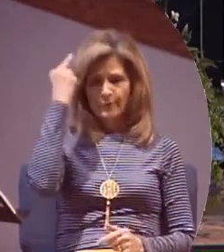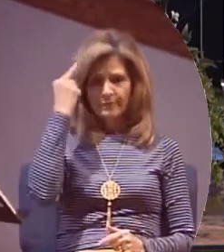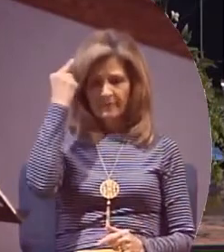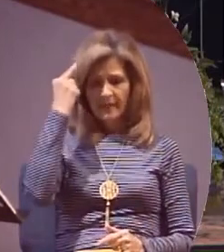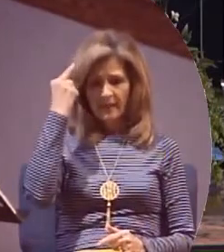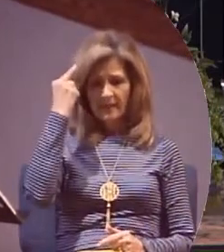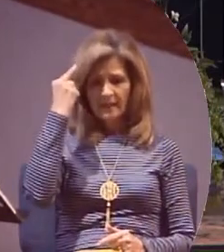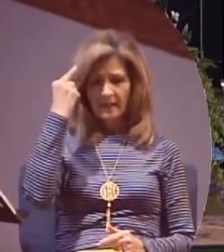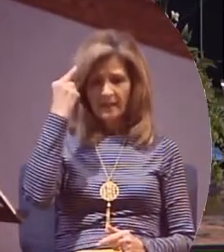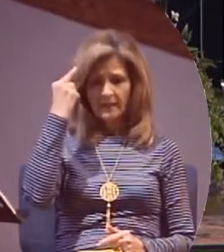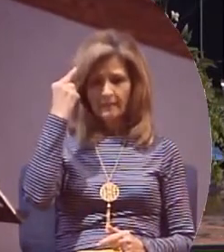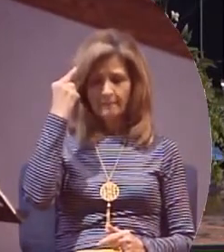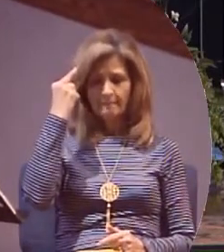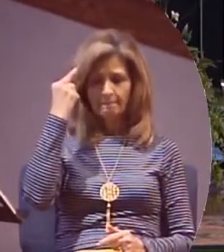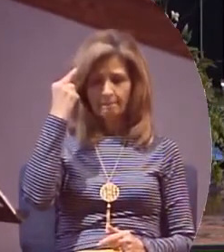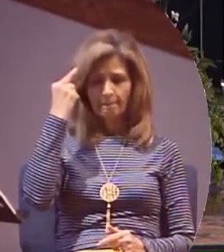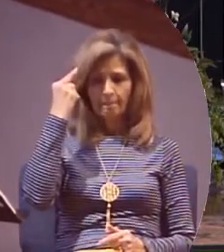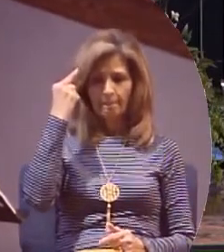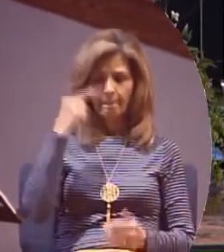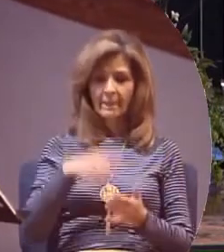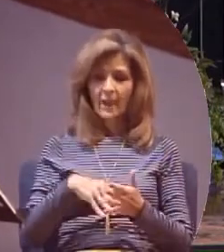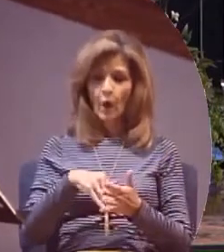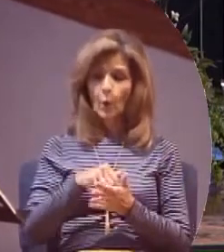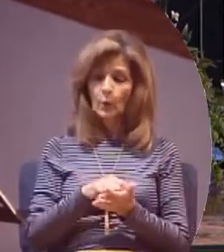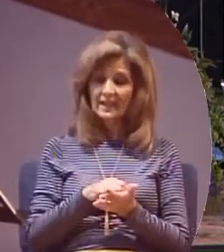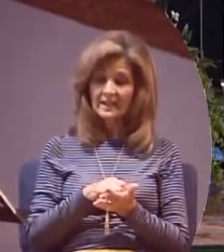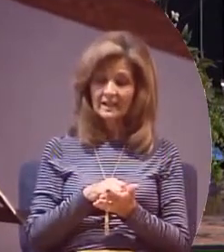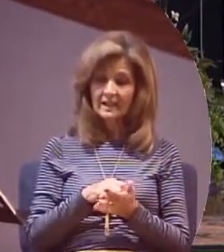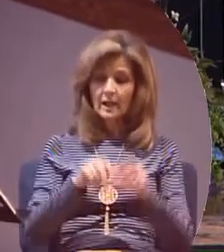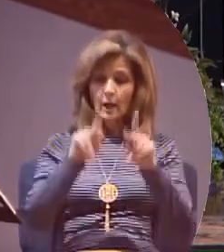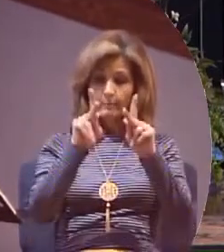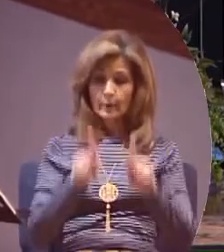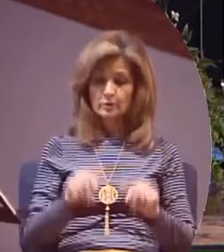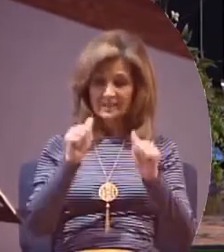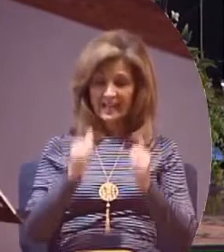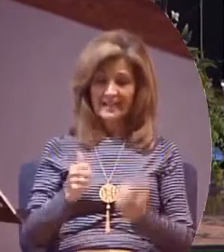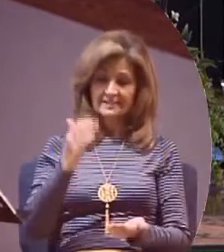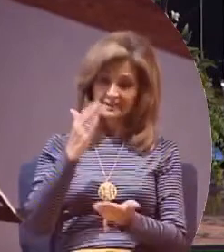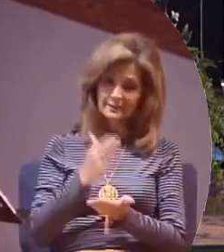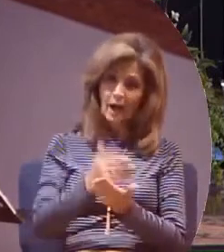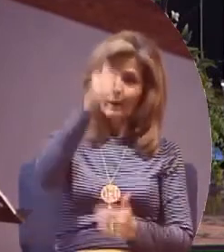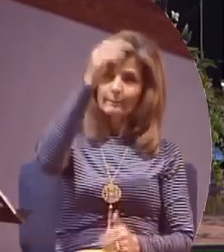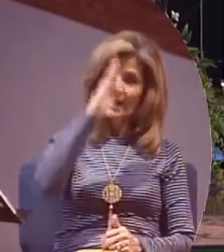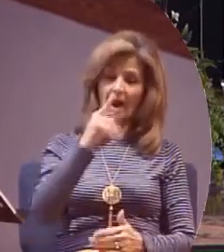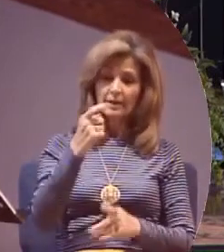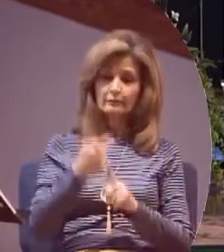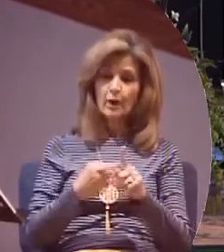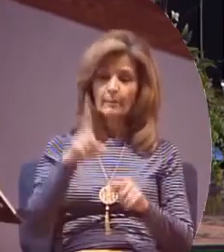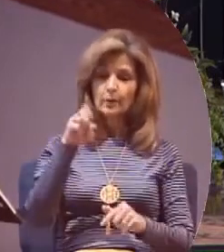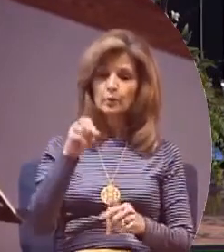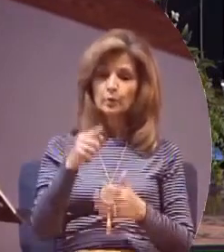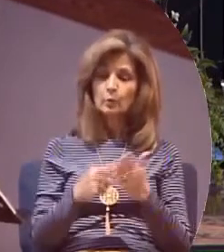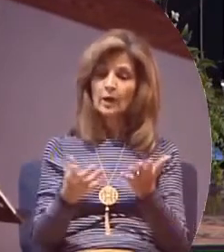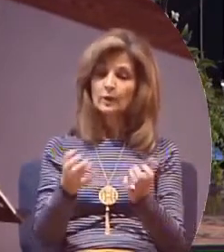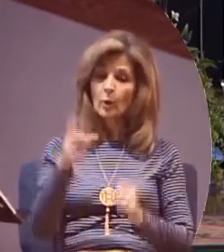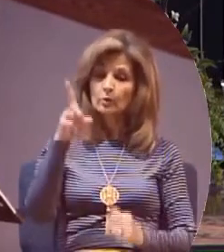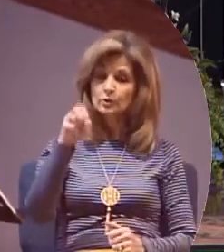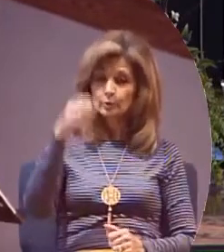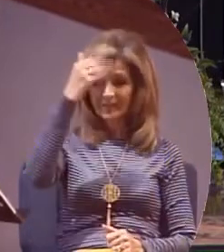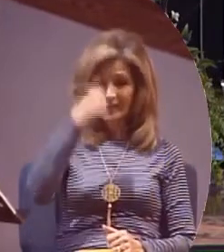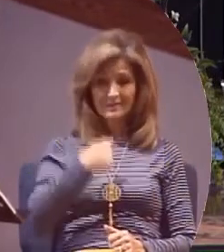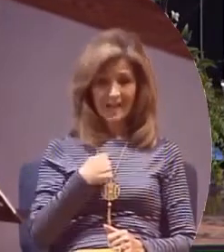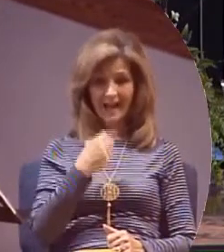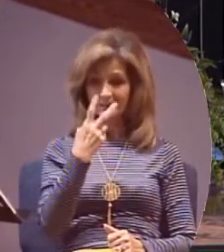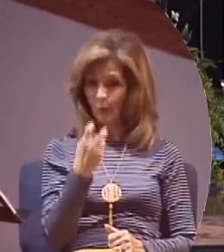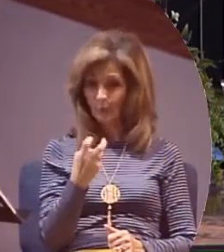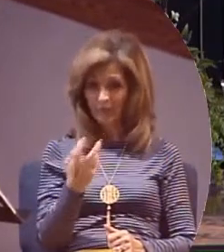that a puny human being can stop God from doing what God wants to do because I don't believe Him.